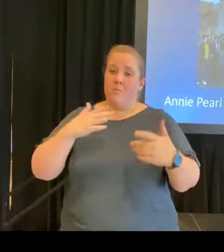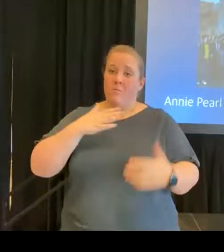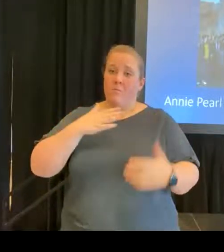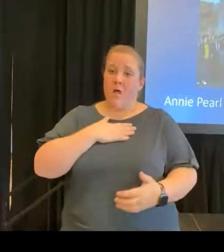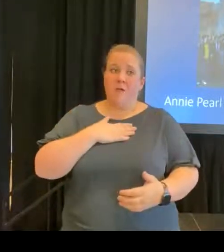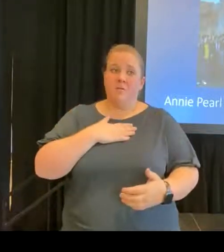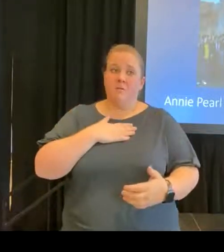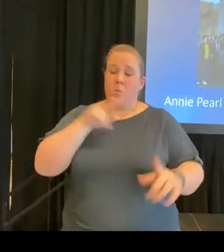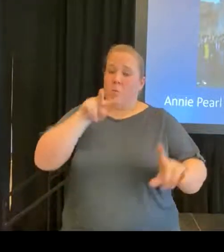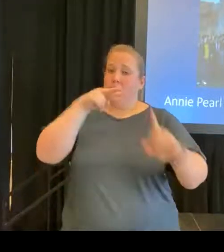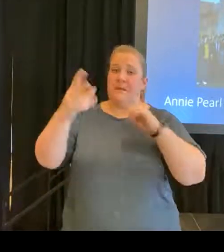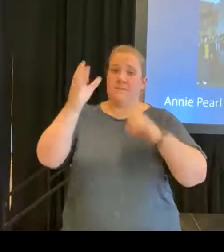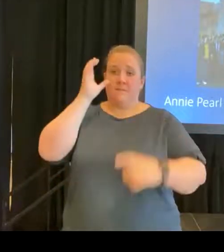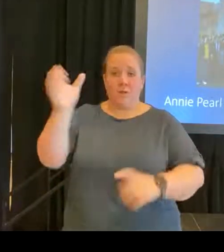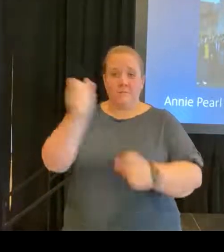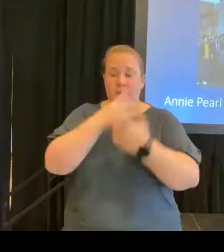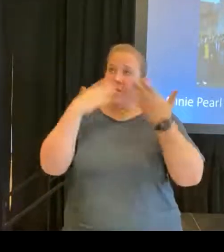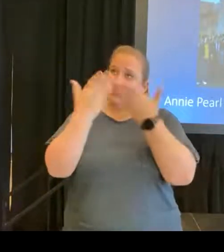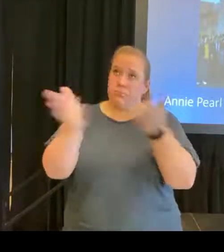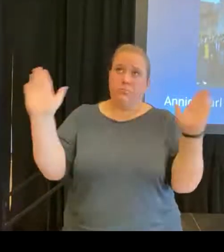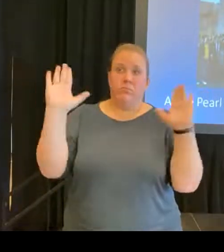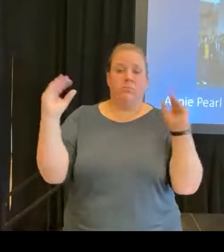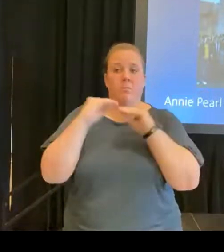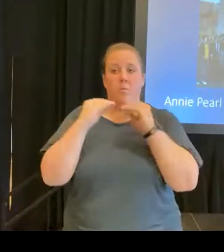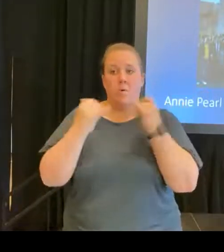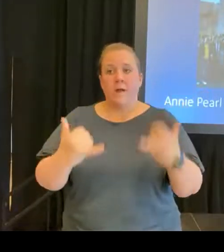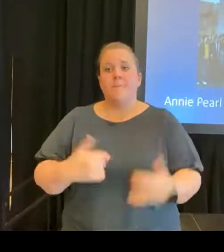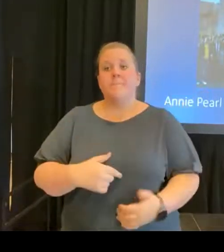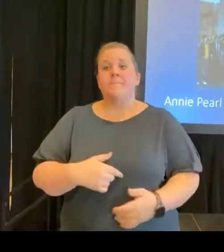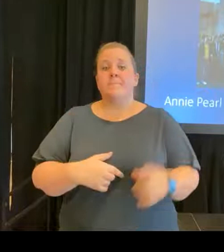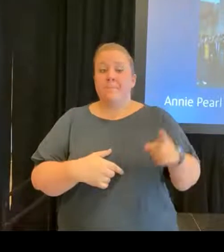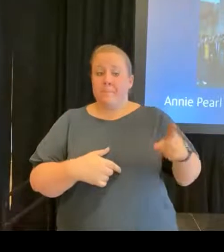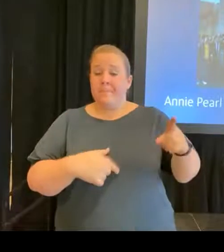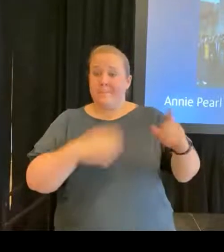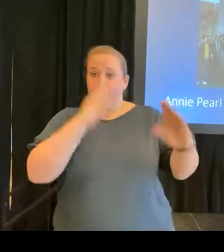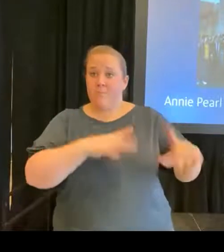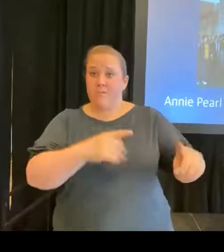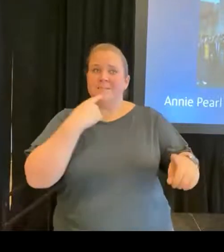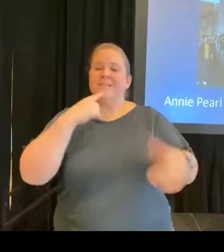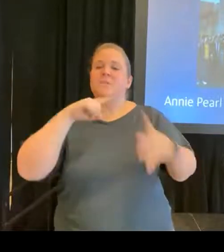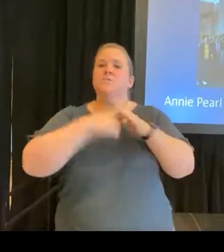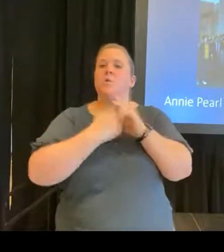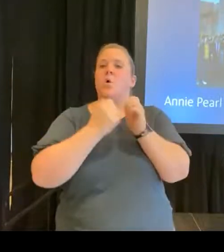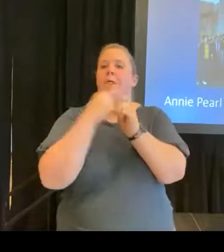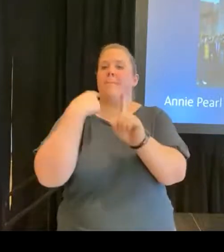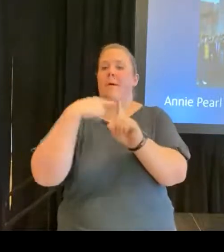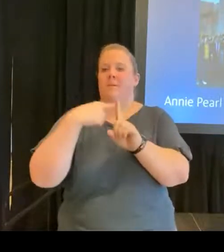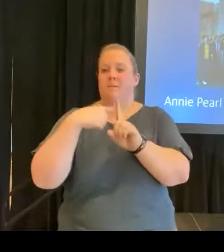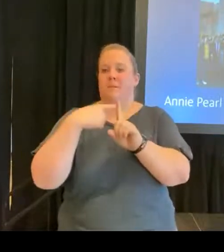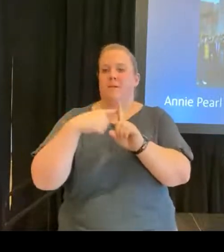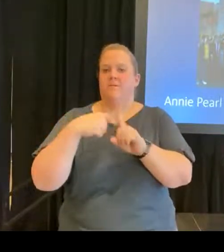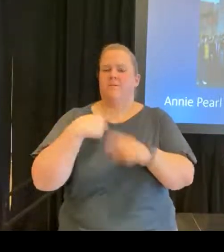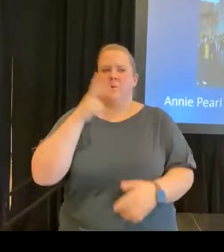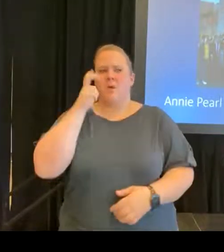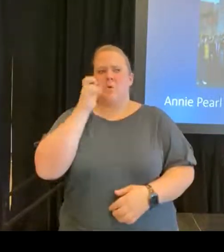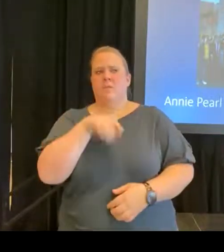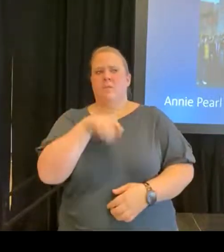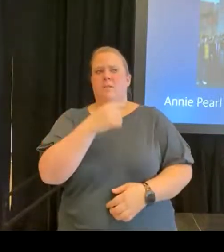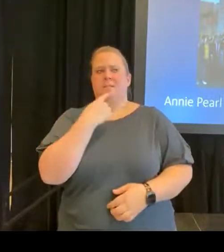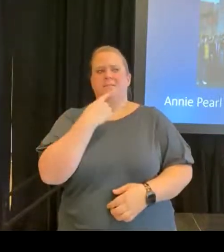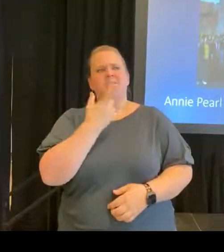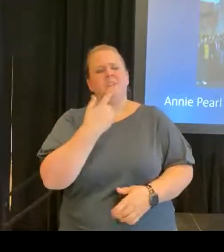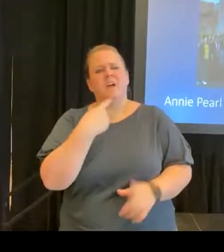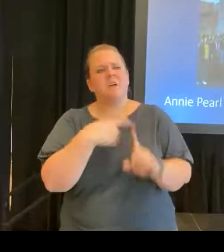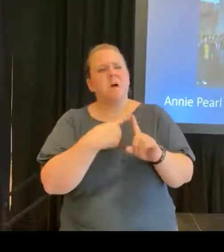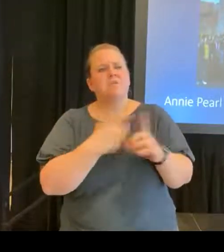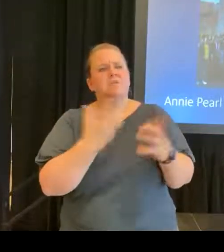whole concept about a whole lot of things. He said, start off with the positive. When I heard him say that, I wanted to know what